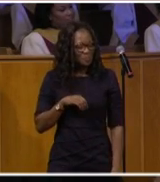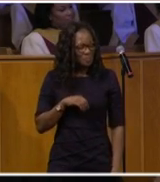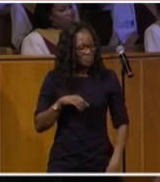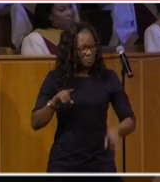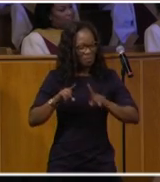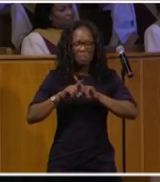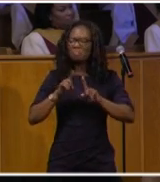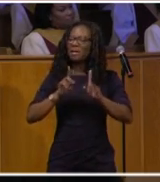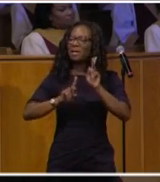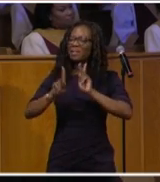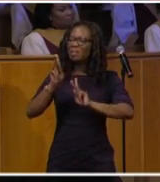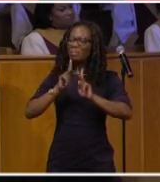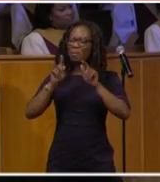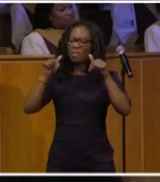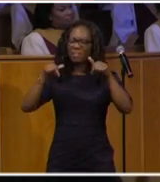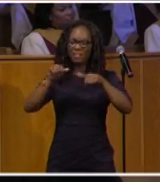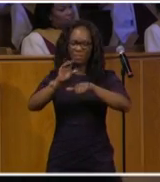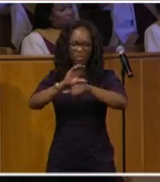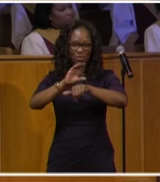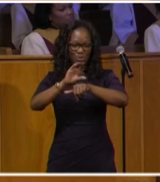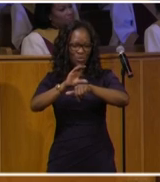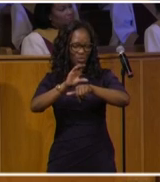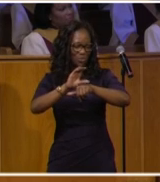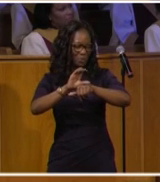But the people of this church